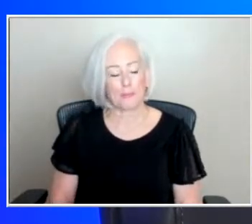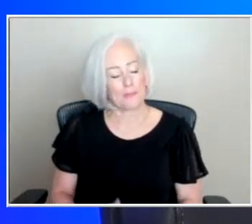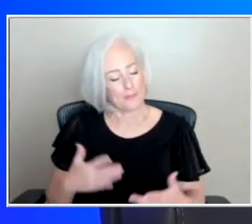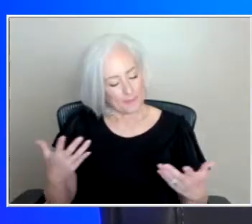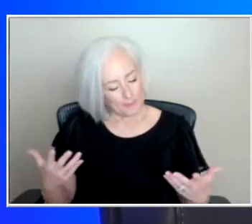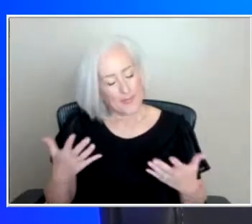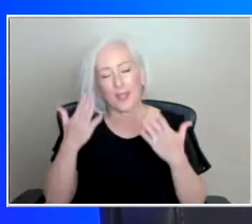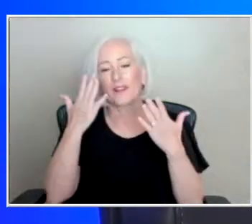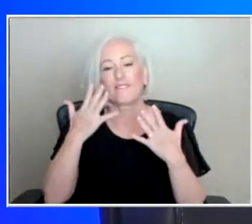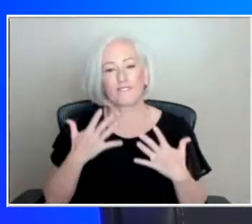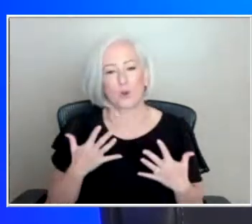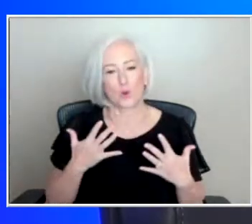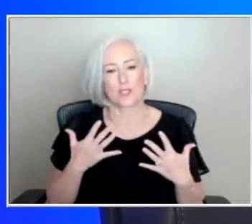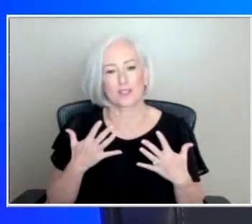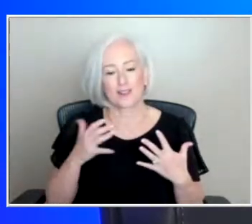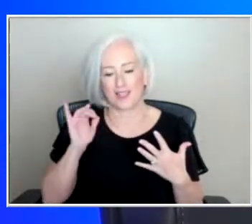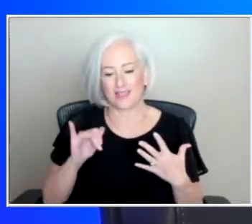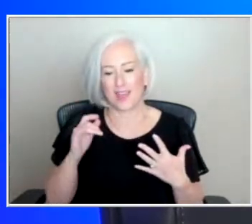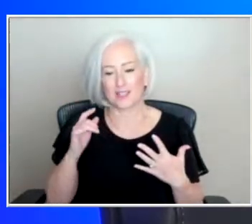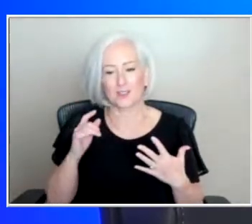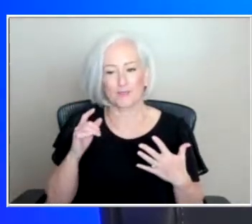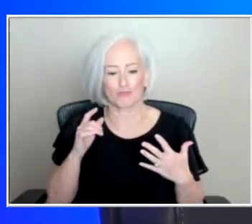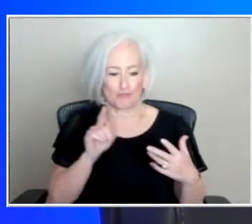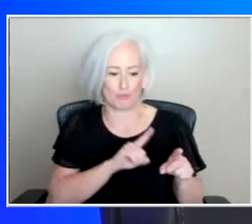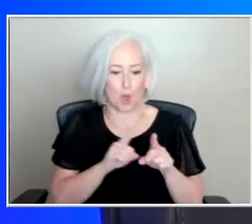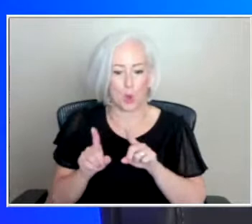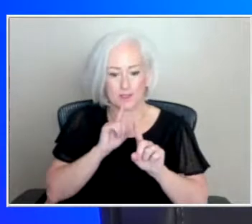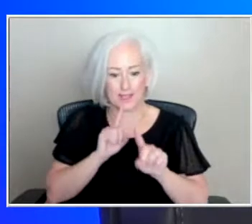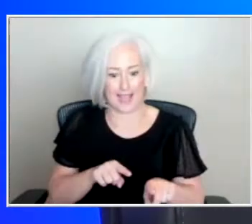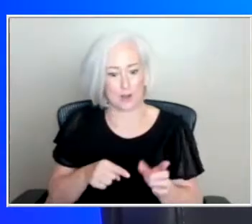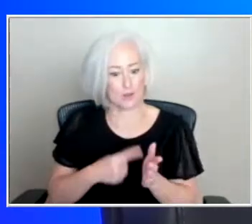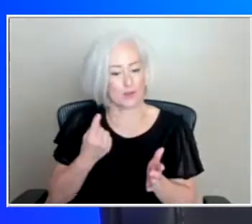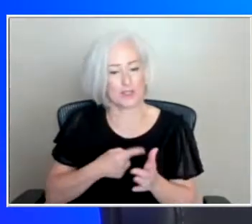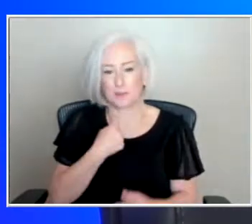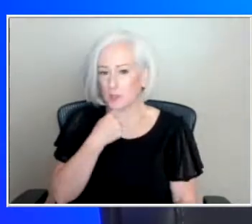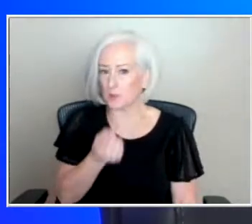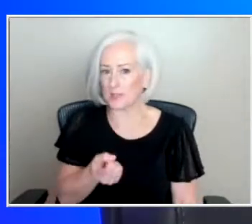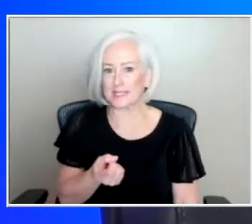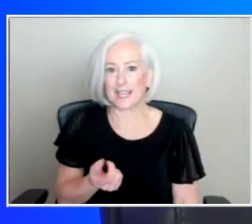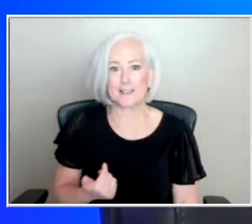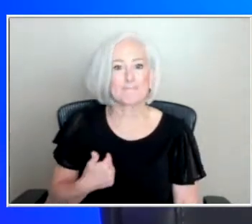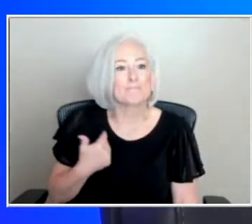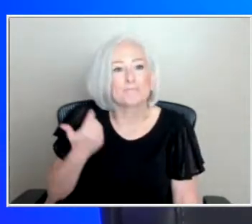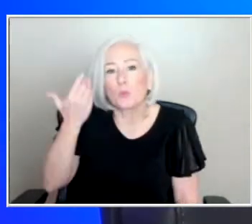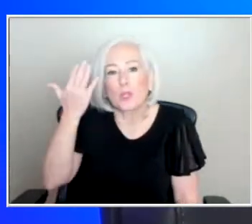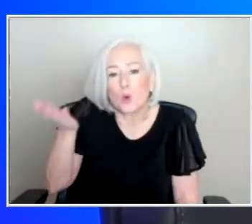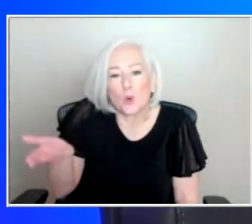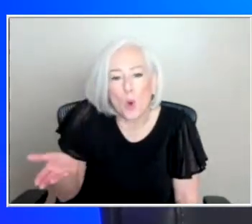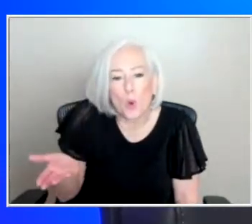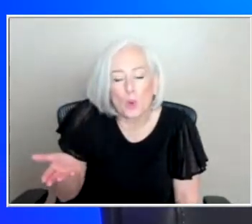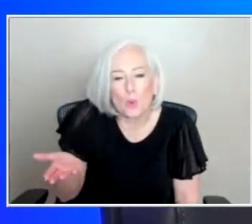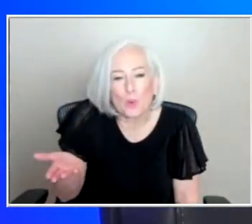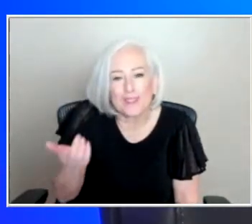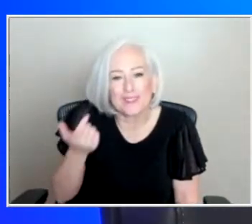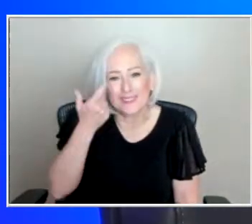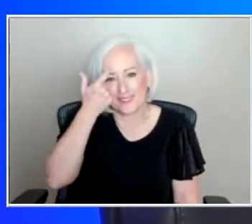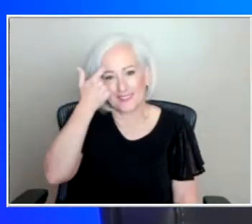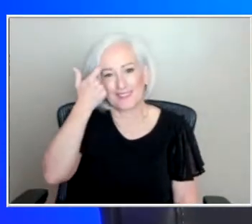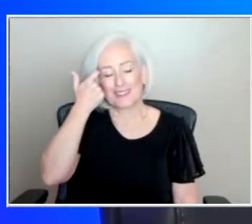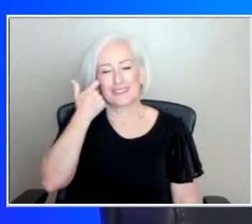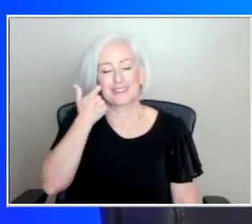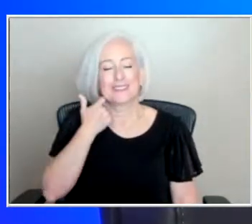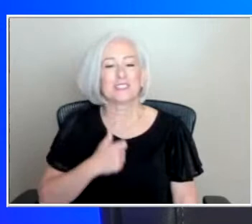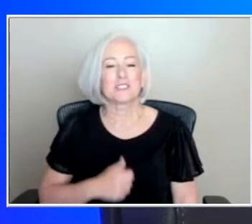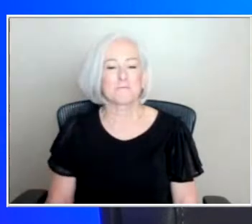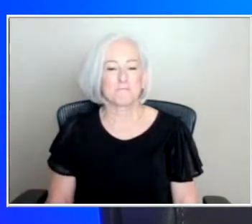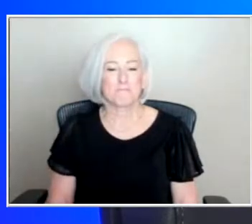Unfortunately, that's also the answer that we give patients sometimes, is like, we don't know. But that's